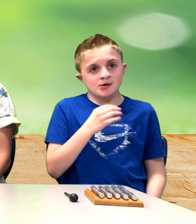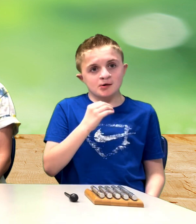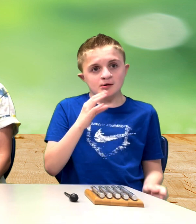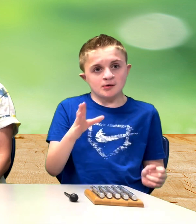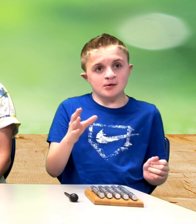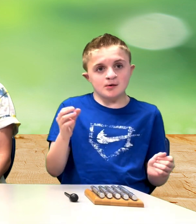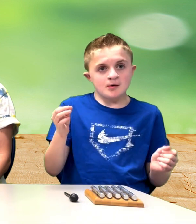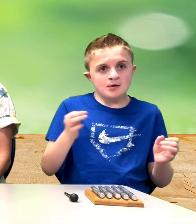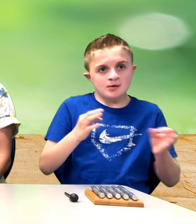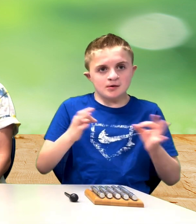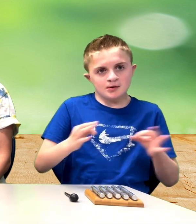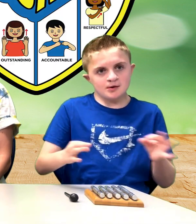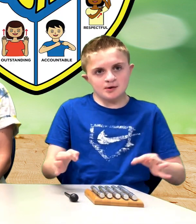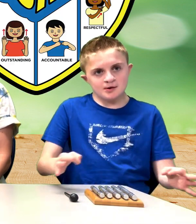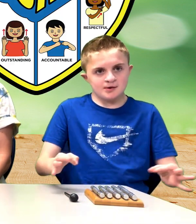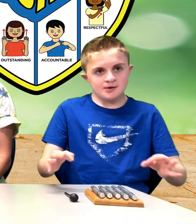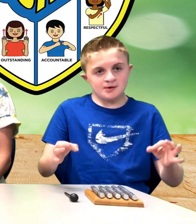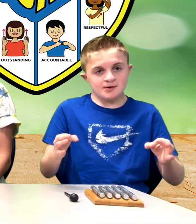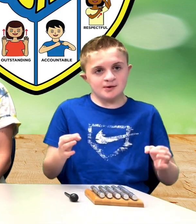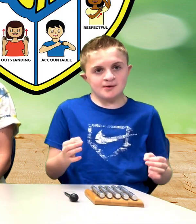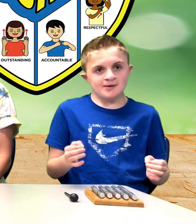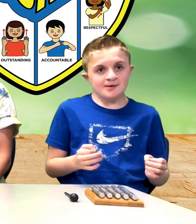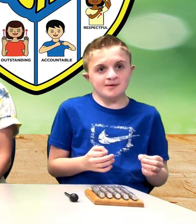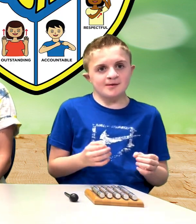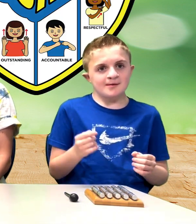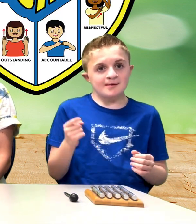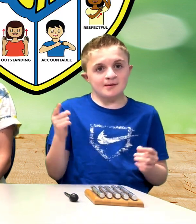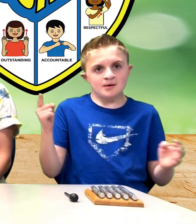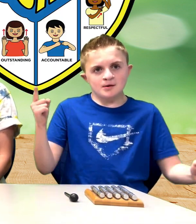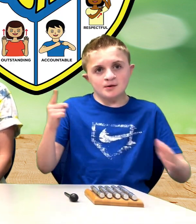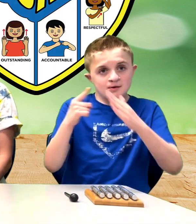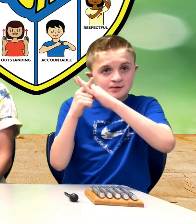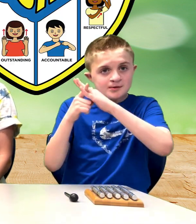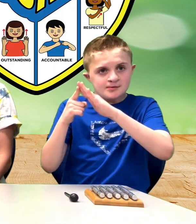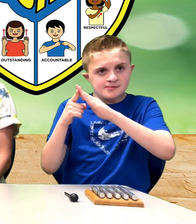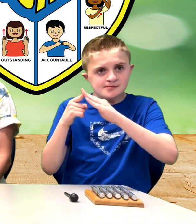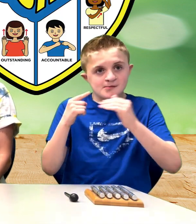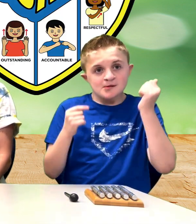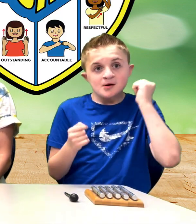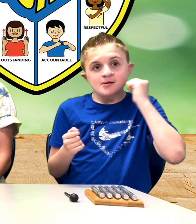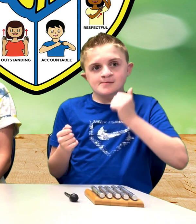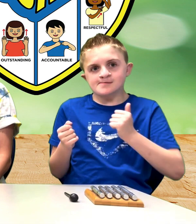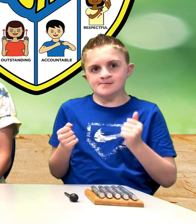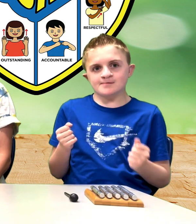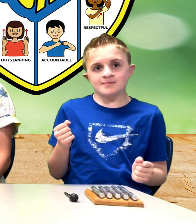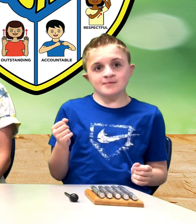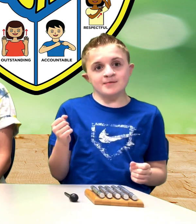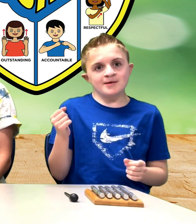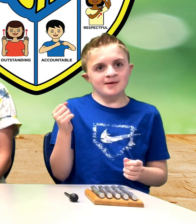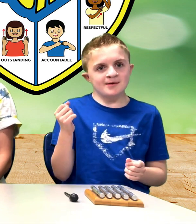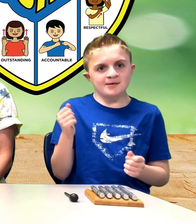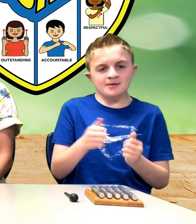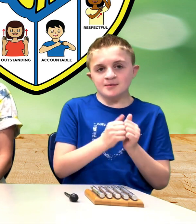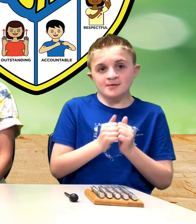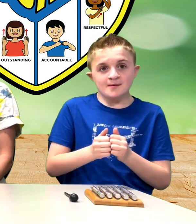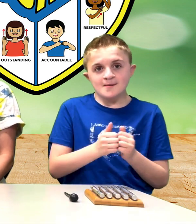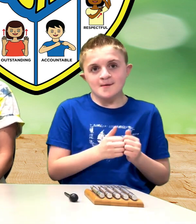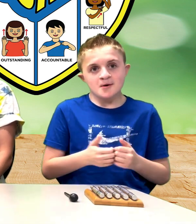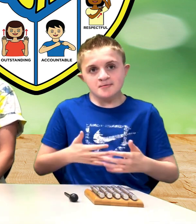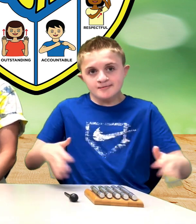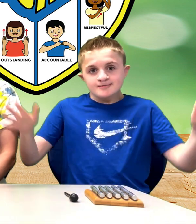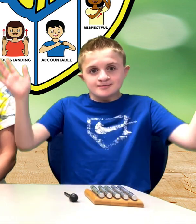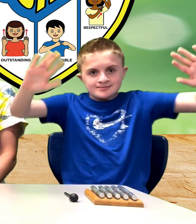video. Remember to soar every day, everywhere, with everyone. Everyone. That's it from Raymond Temple Student Council